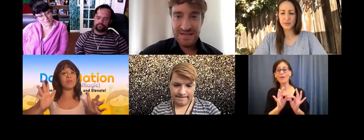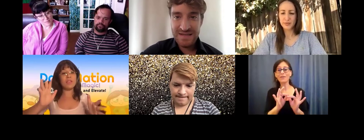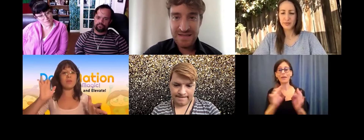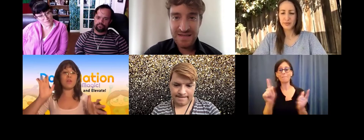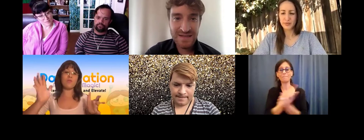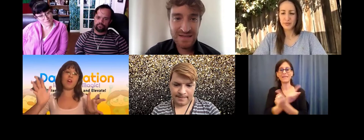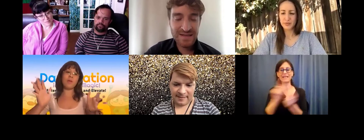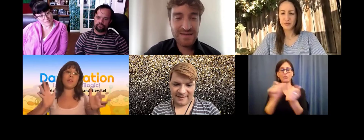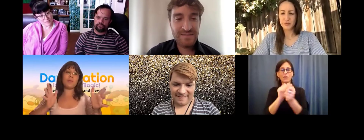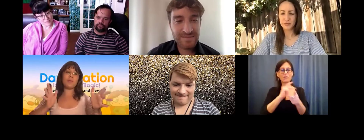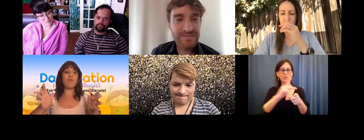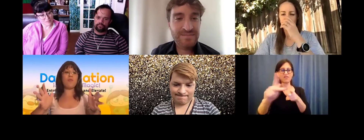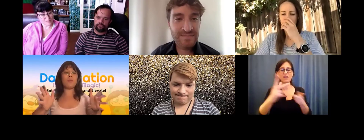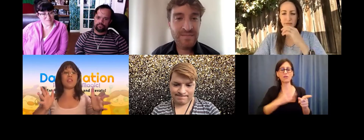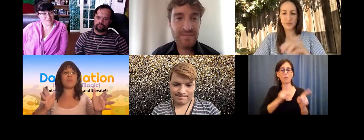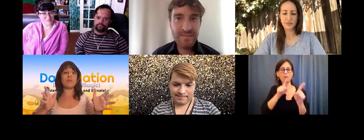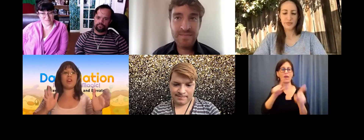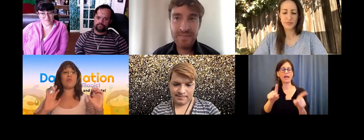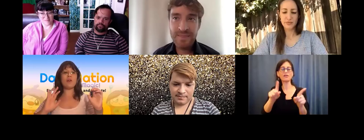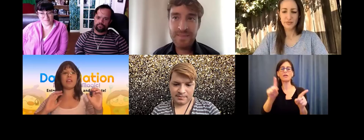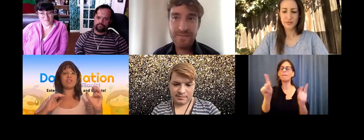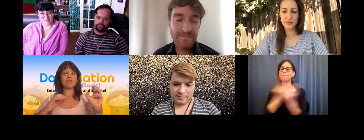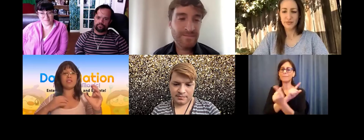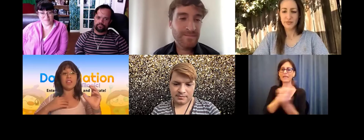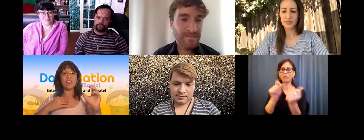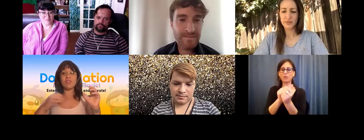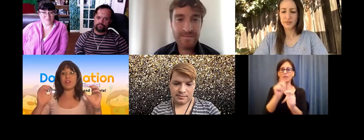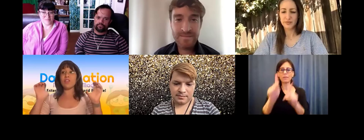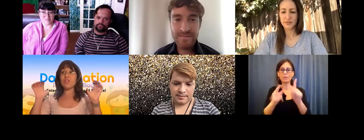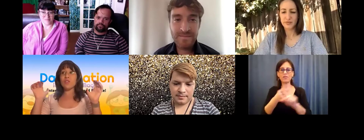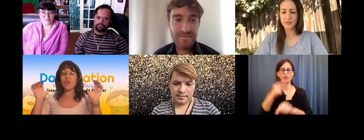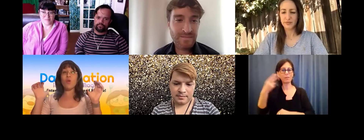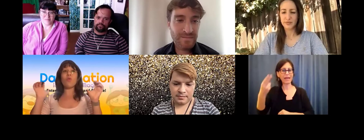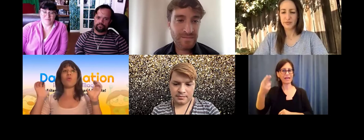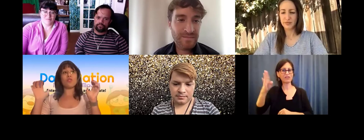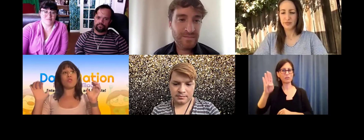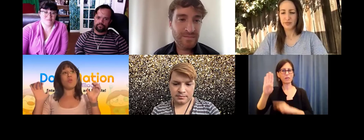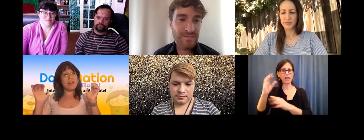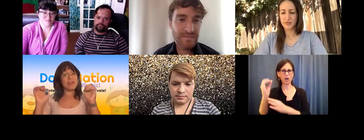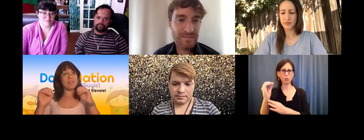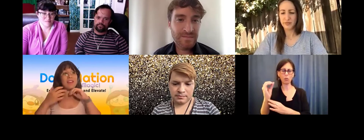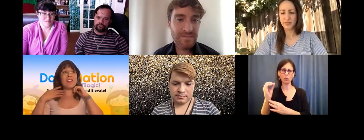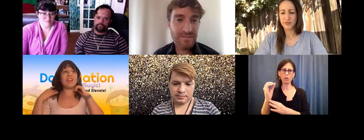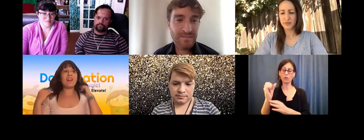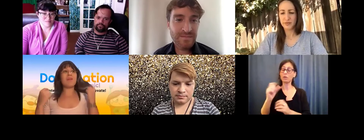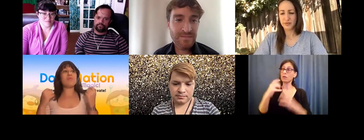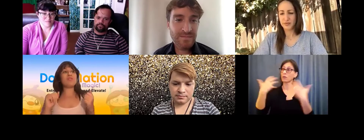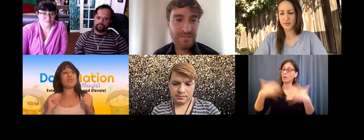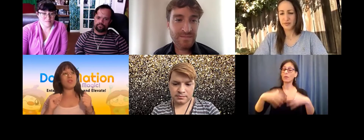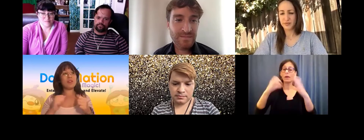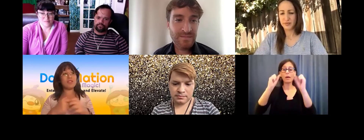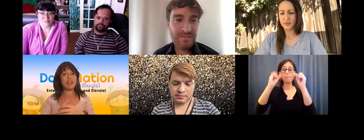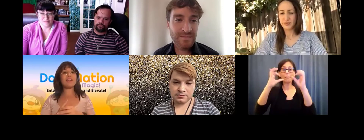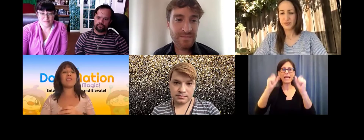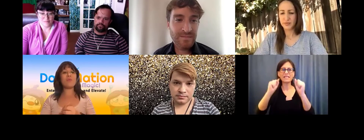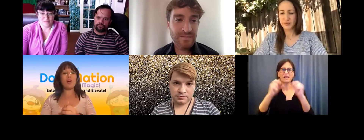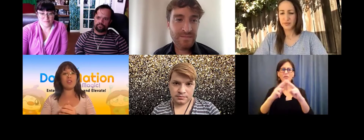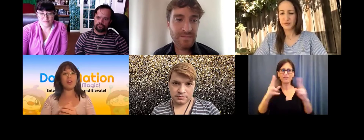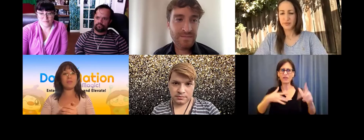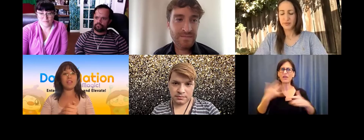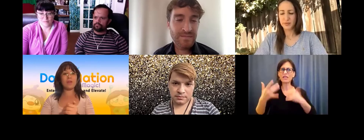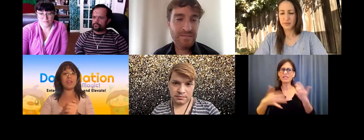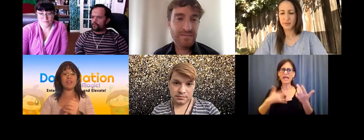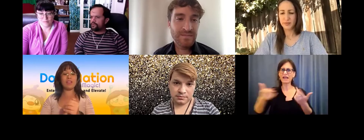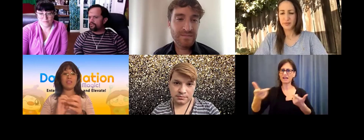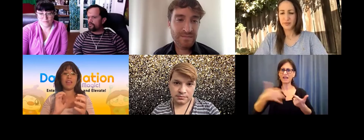My reaction when it comes to meeting with people from HBO, and it's like so amazing. I was just